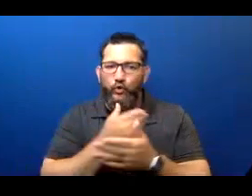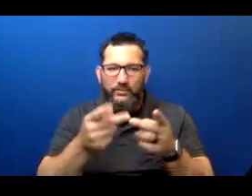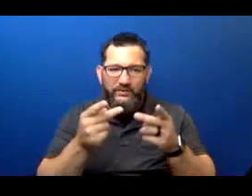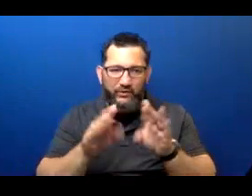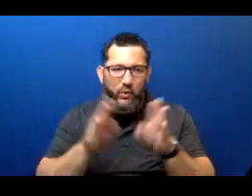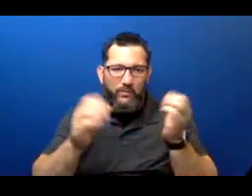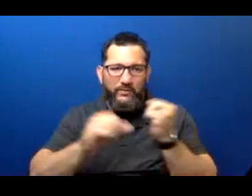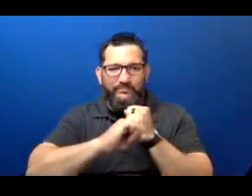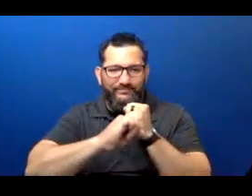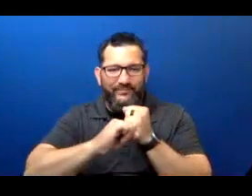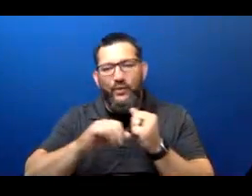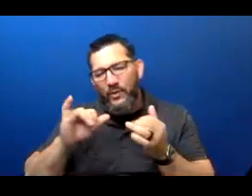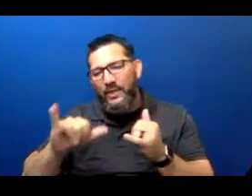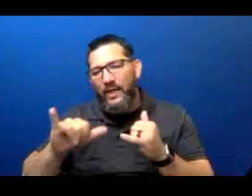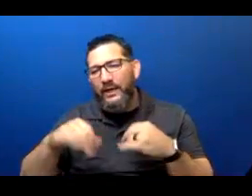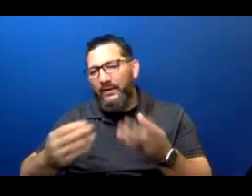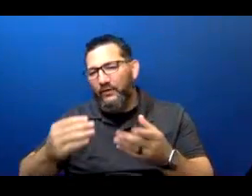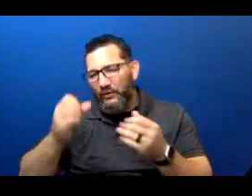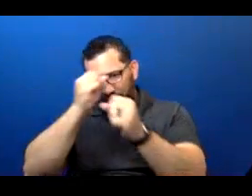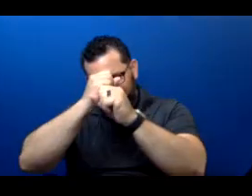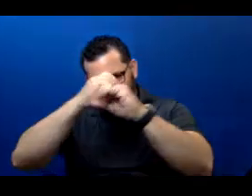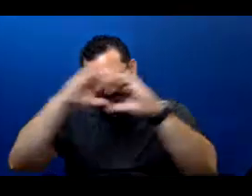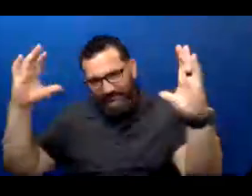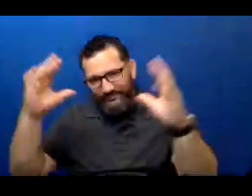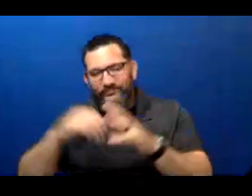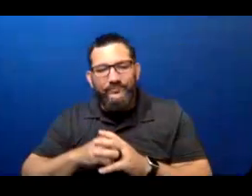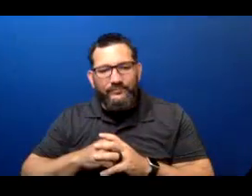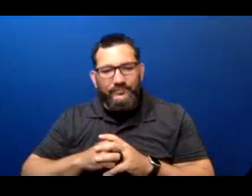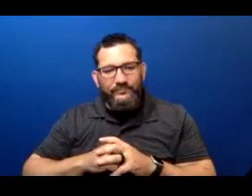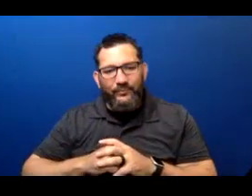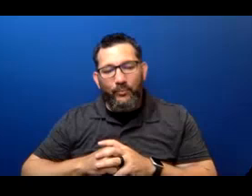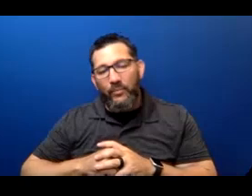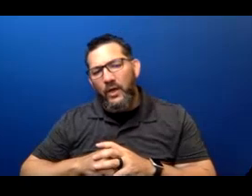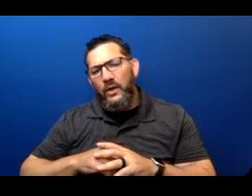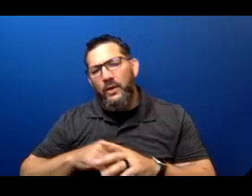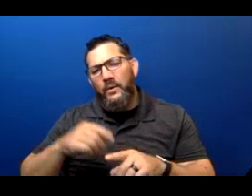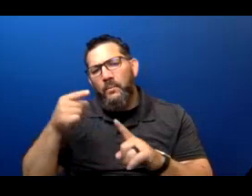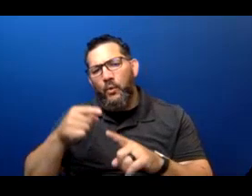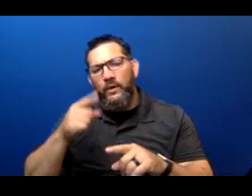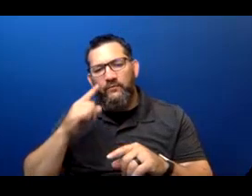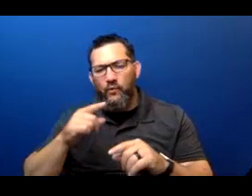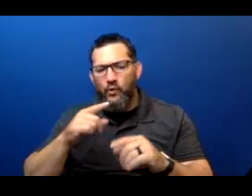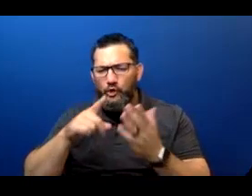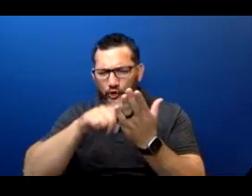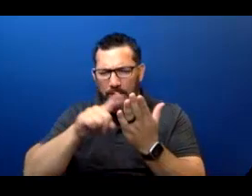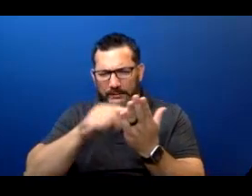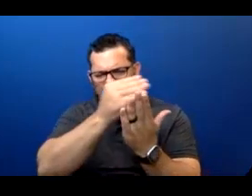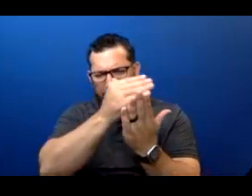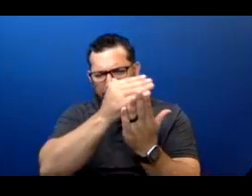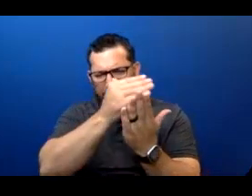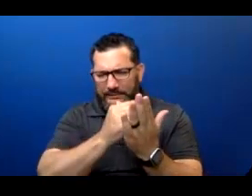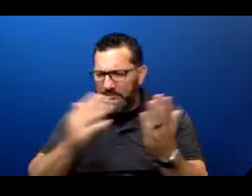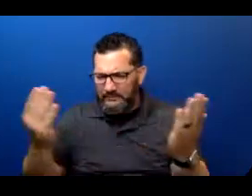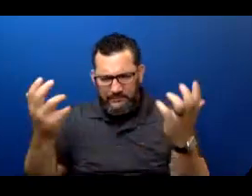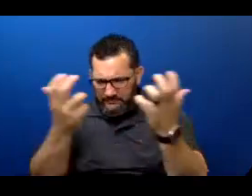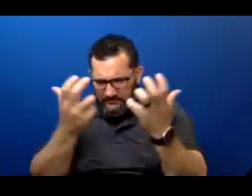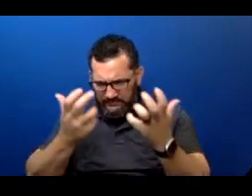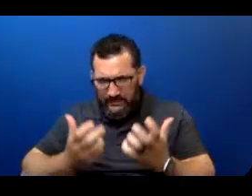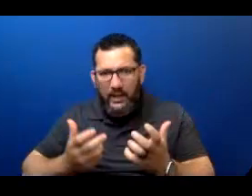bit of context there. Just about reconciliation, what's been expended through the May 12th